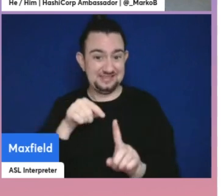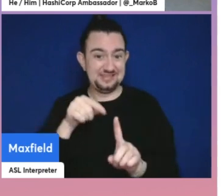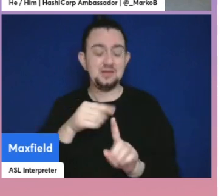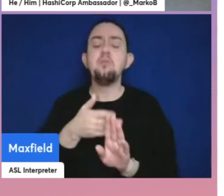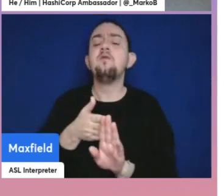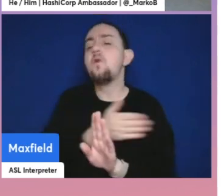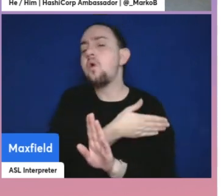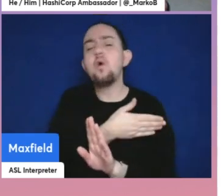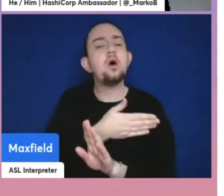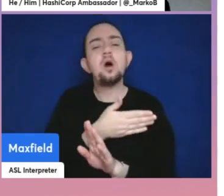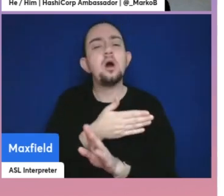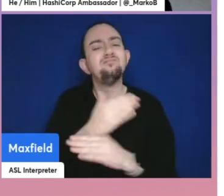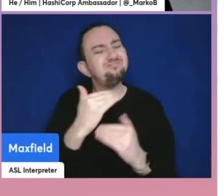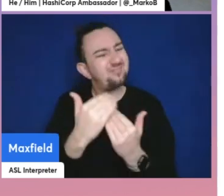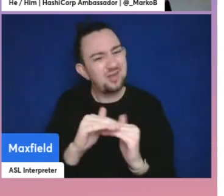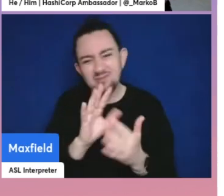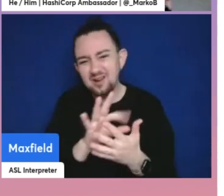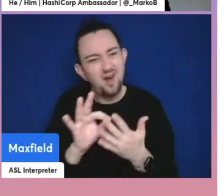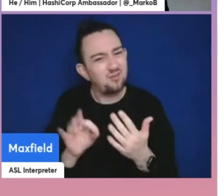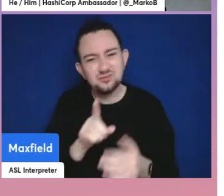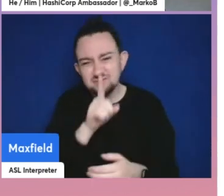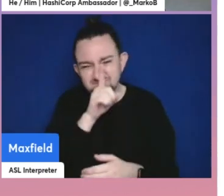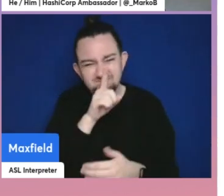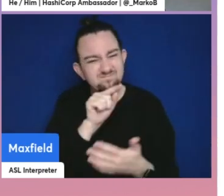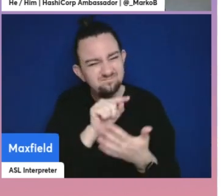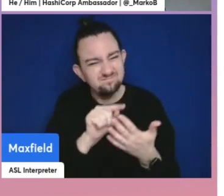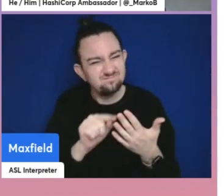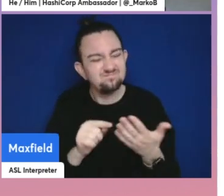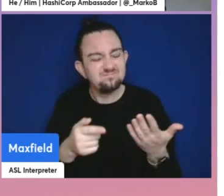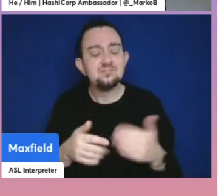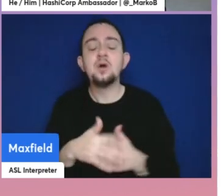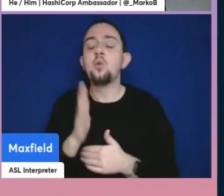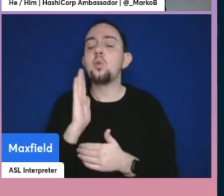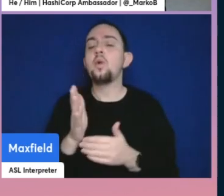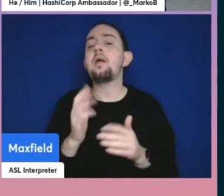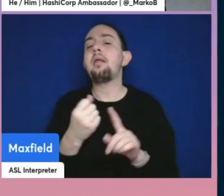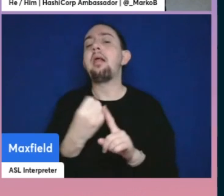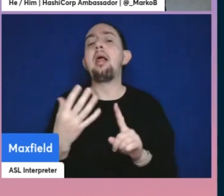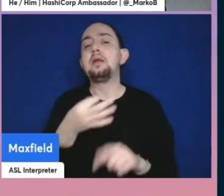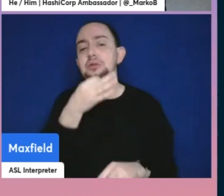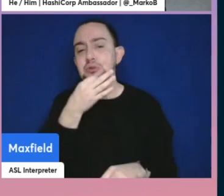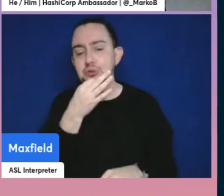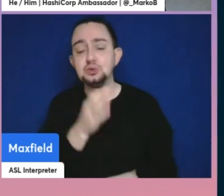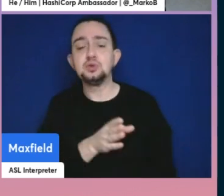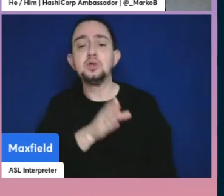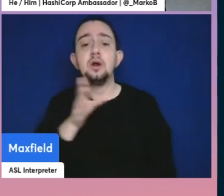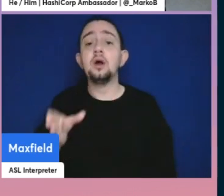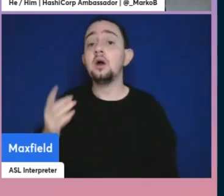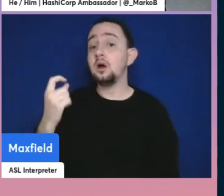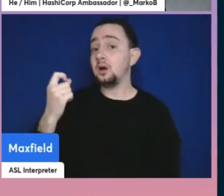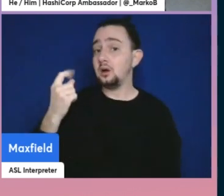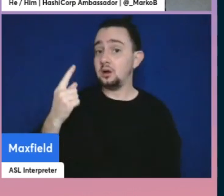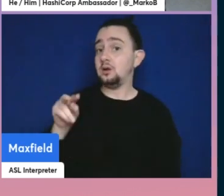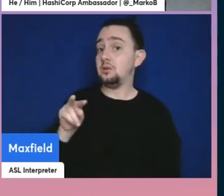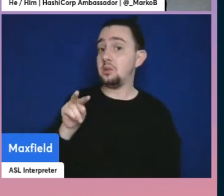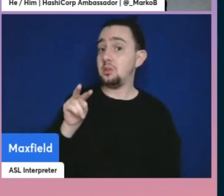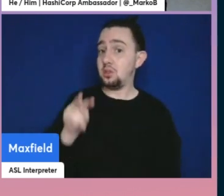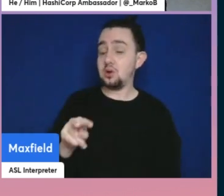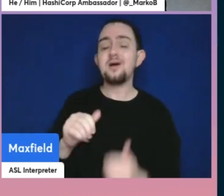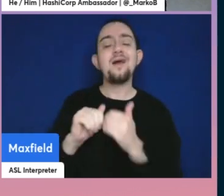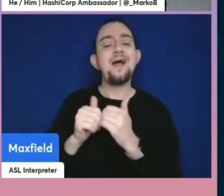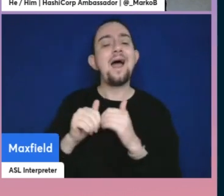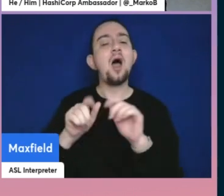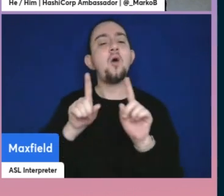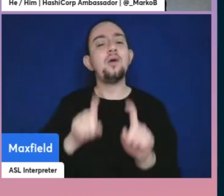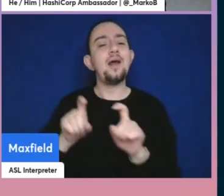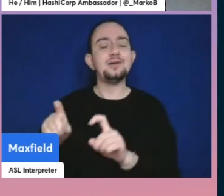lot of options for that. And we will kind of dive into that just a bit. But if we look how the kind of testing